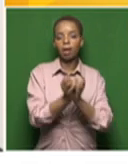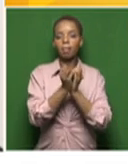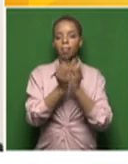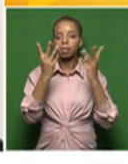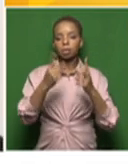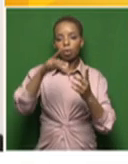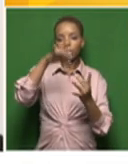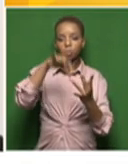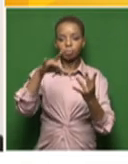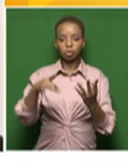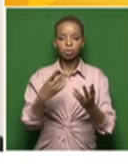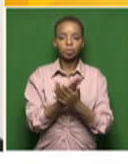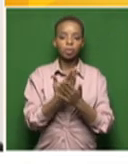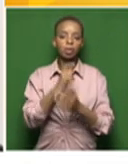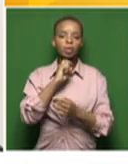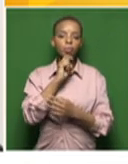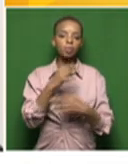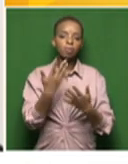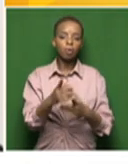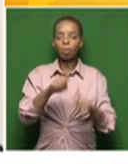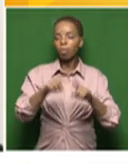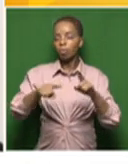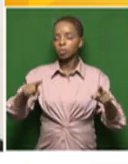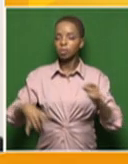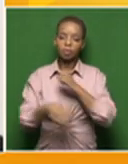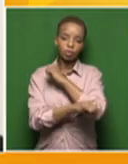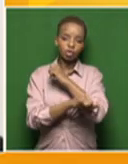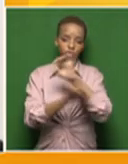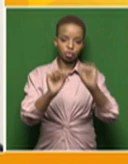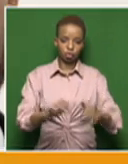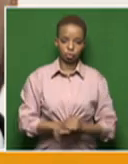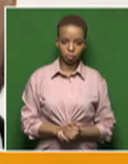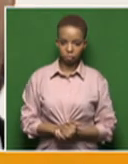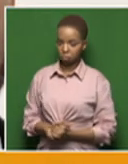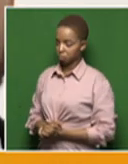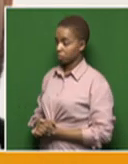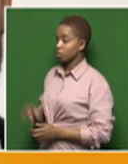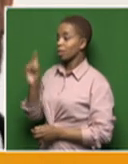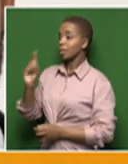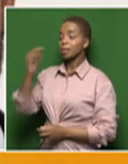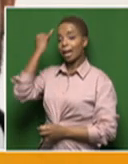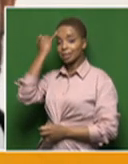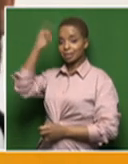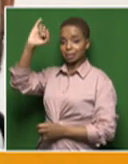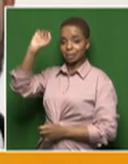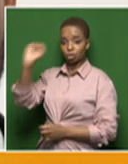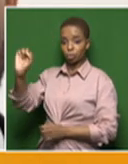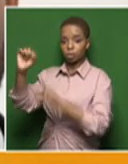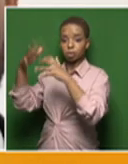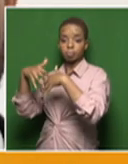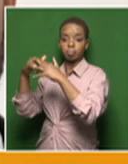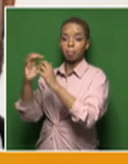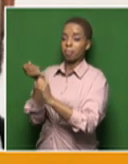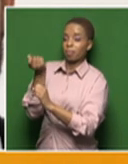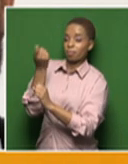and it does really work for many, many different industries. So is this an idea that you came up with ages ago, or was it simply